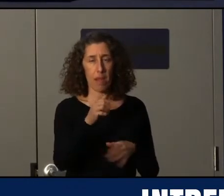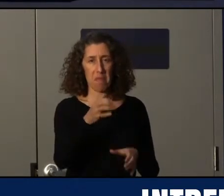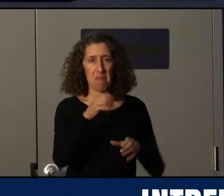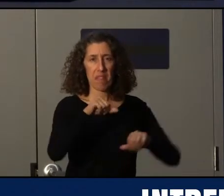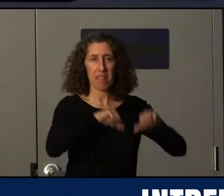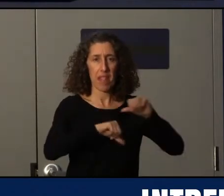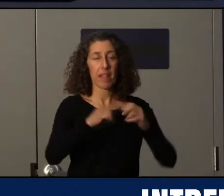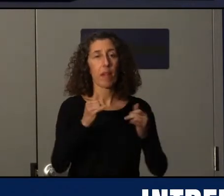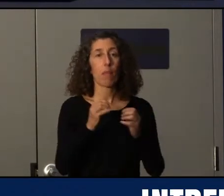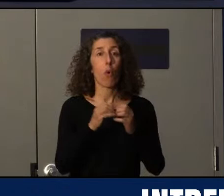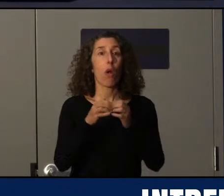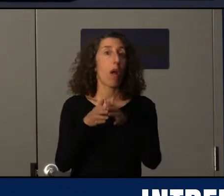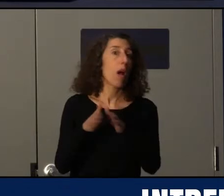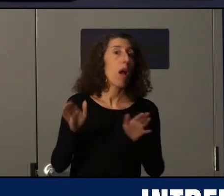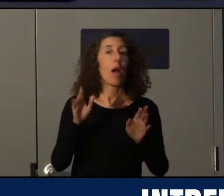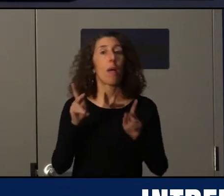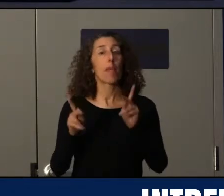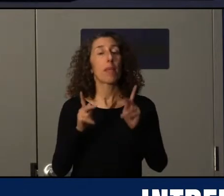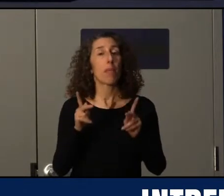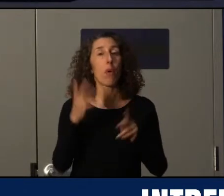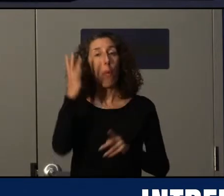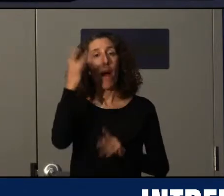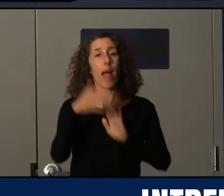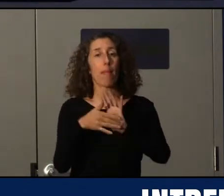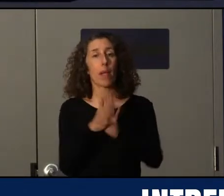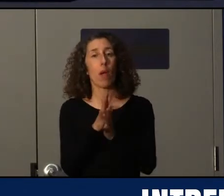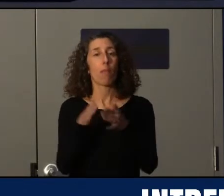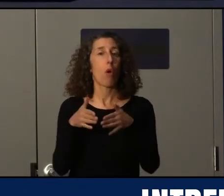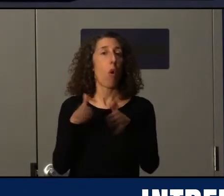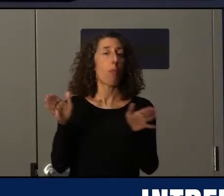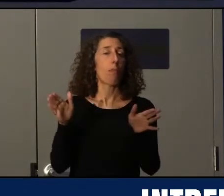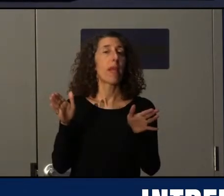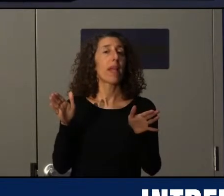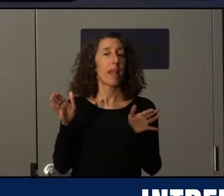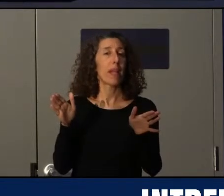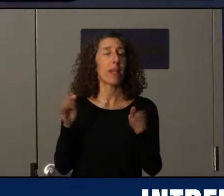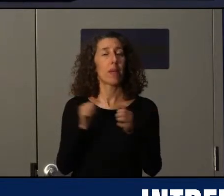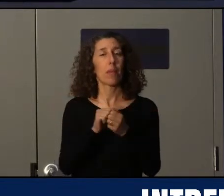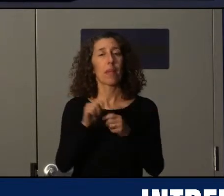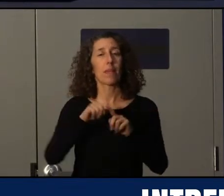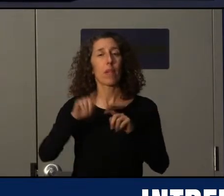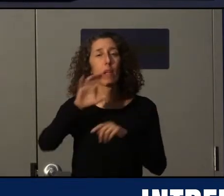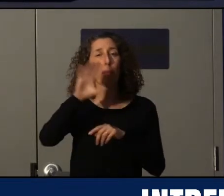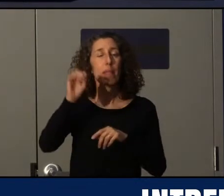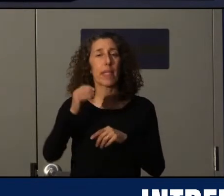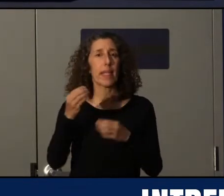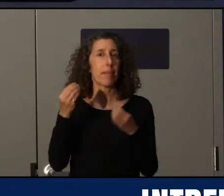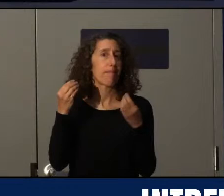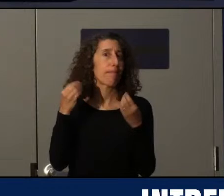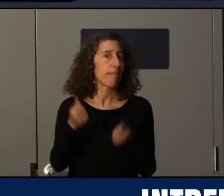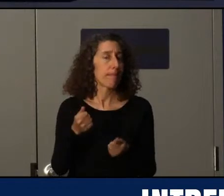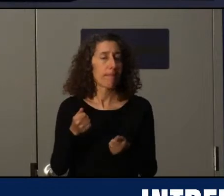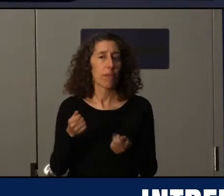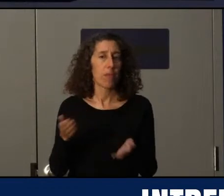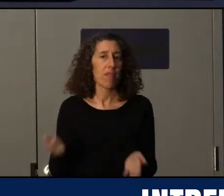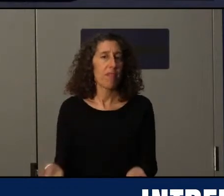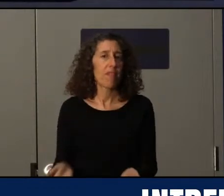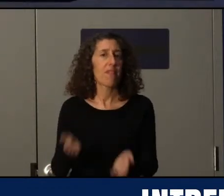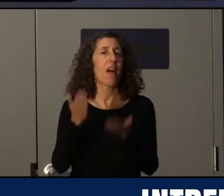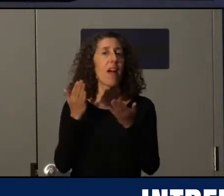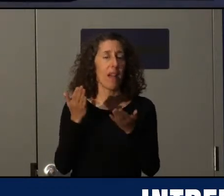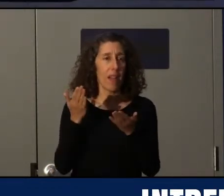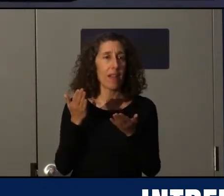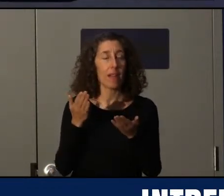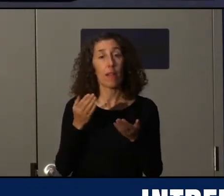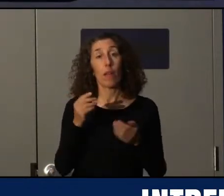very shortly going to have to start thinking about when we leave Earth even further, and not just the moon, but as we do start to